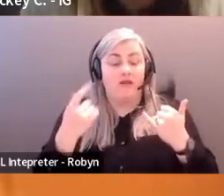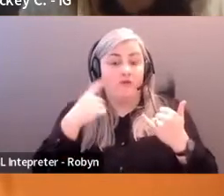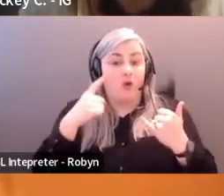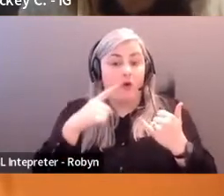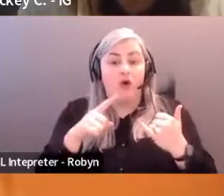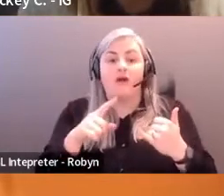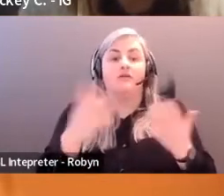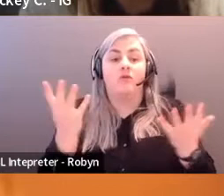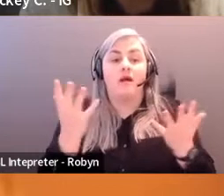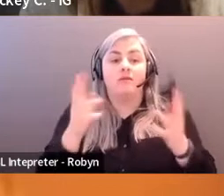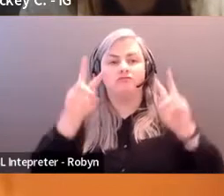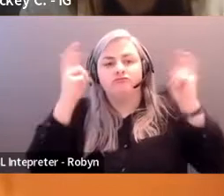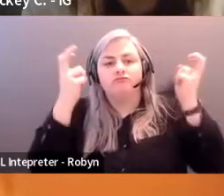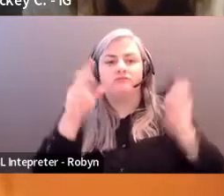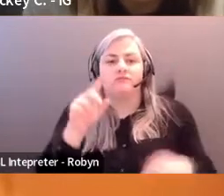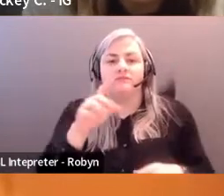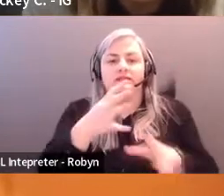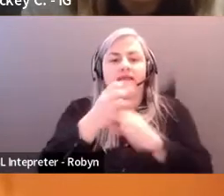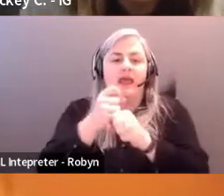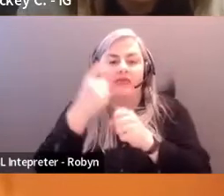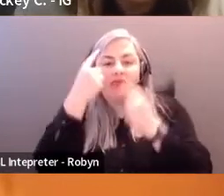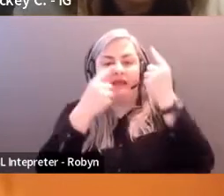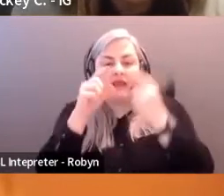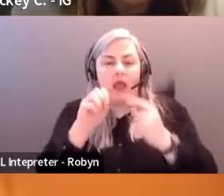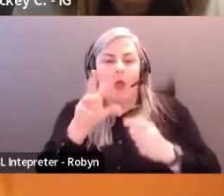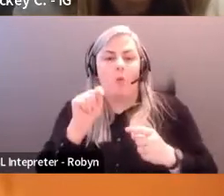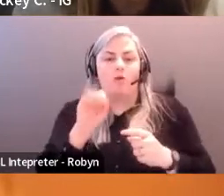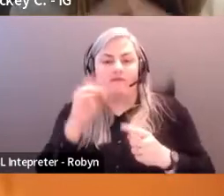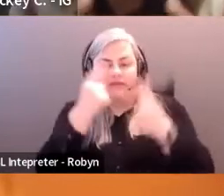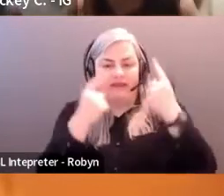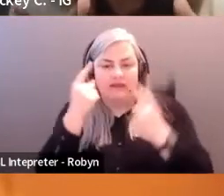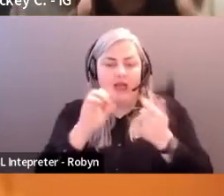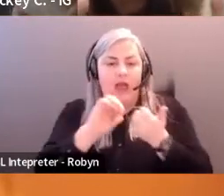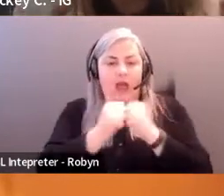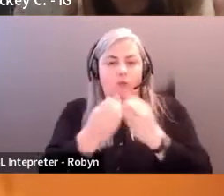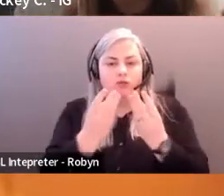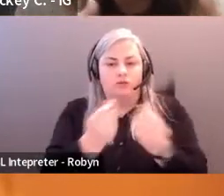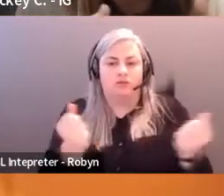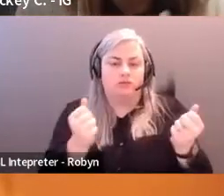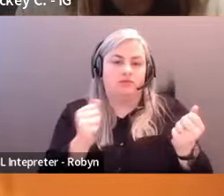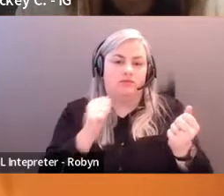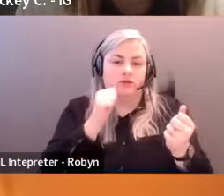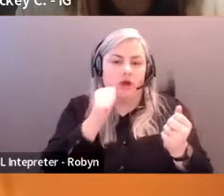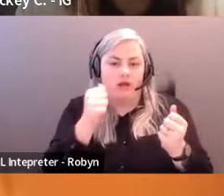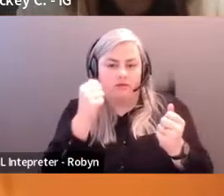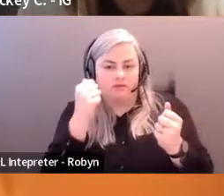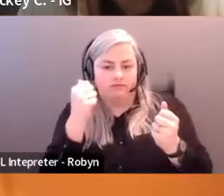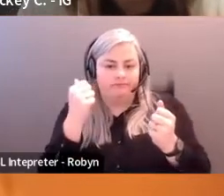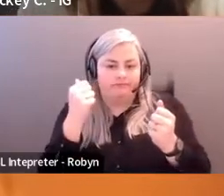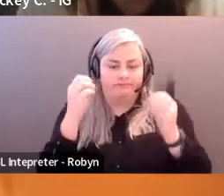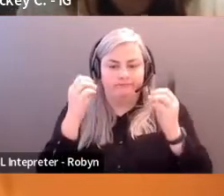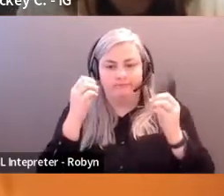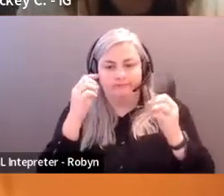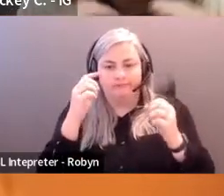of Thinking, How to Mitigate Unconscious Bias. So when we make decisions based on a gut feel, which many of us do,